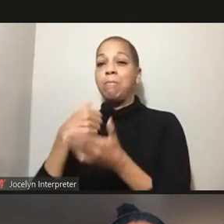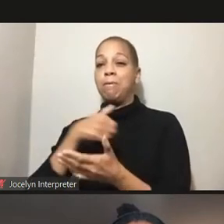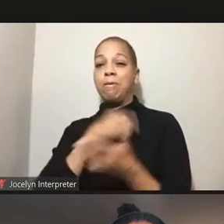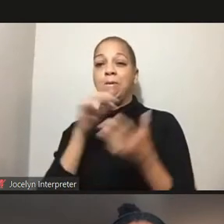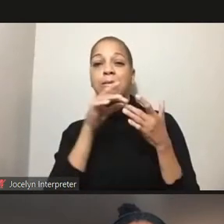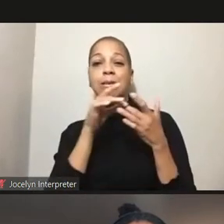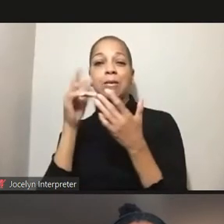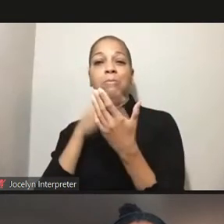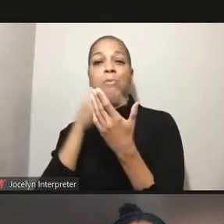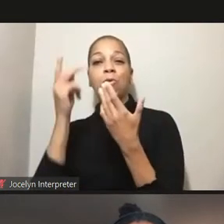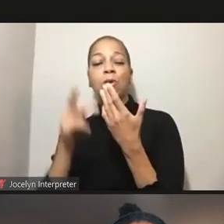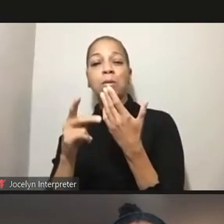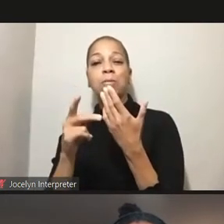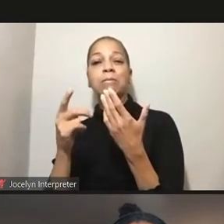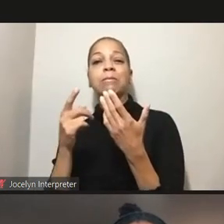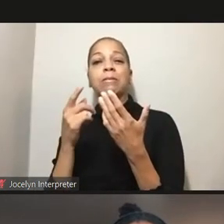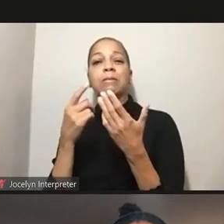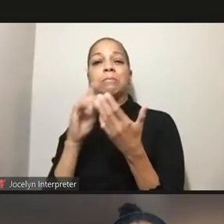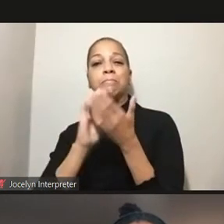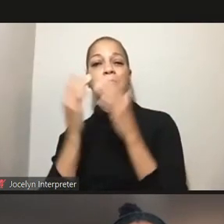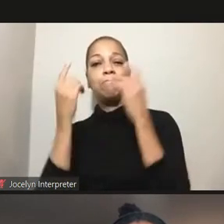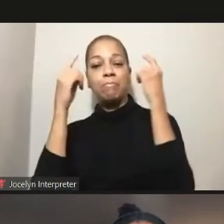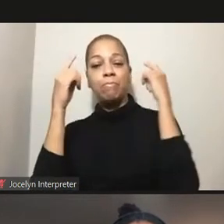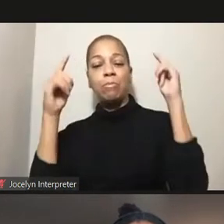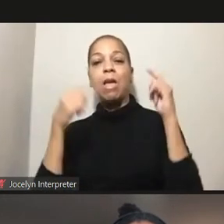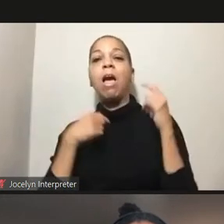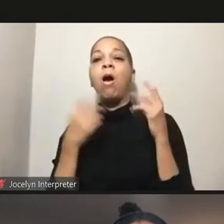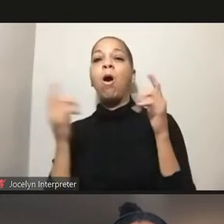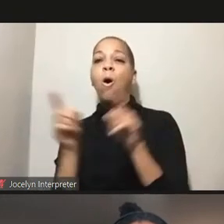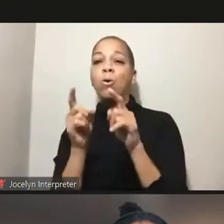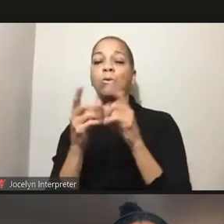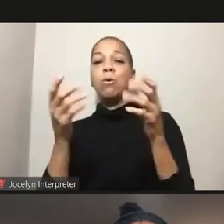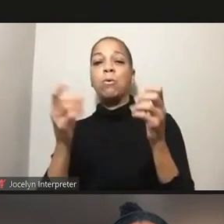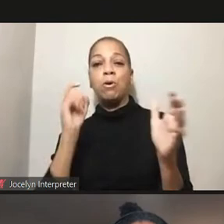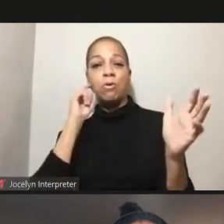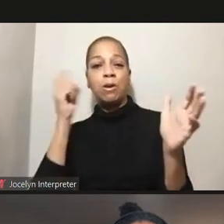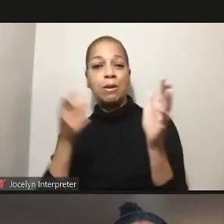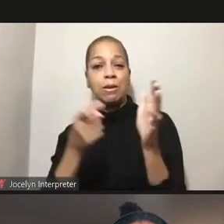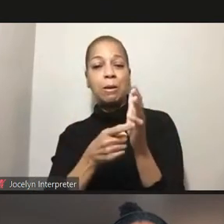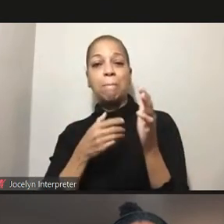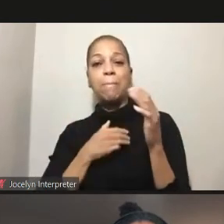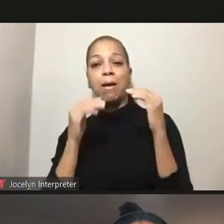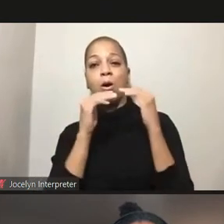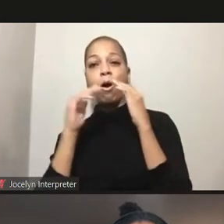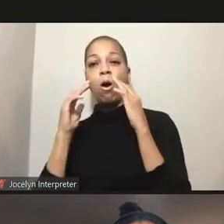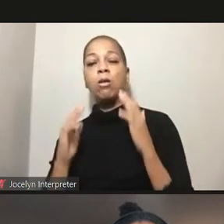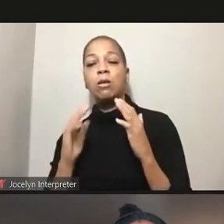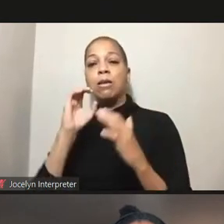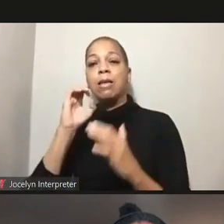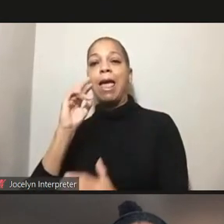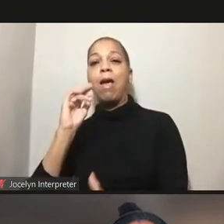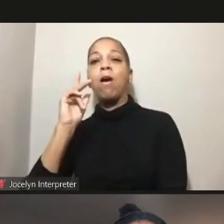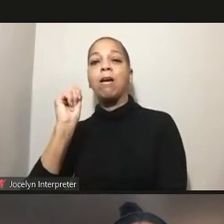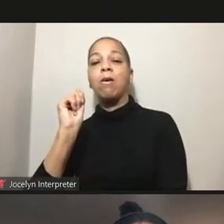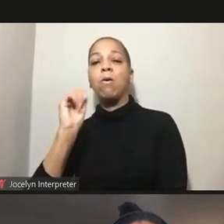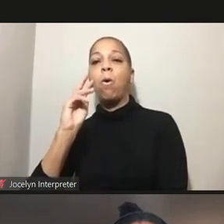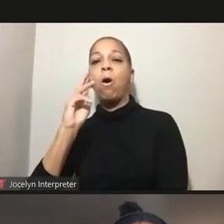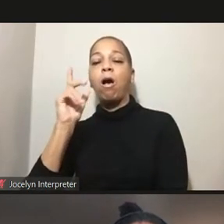fruition. I also want to acknowledge my colleague, Erica Wall, who's the director